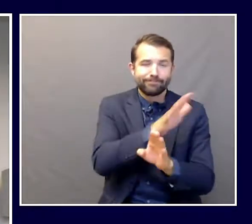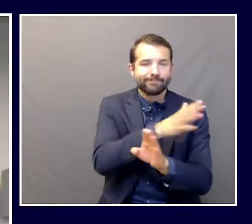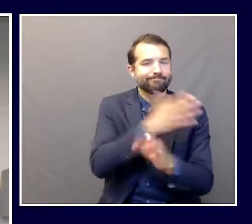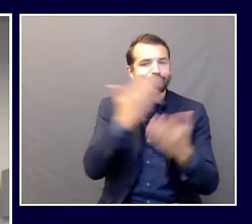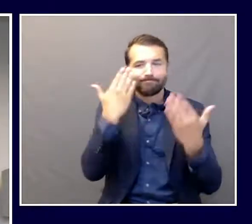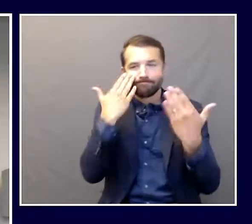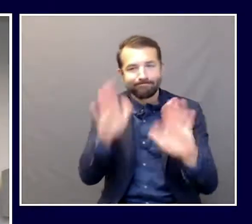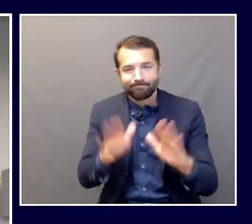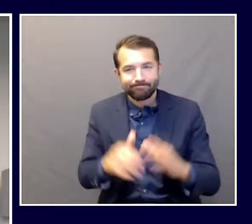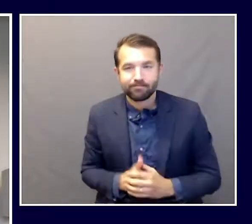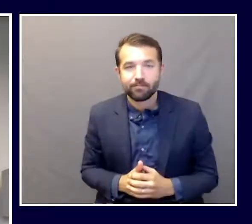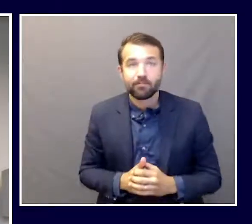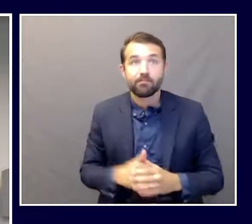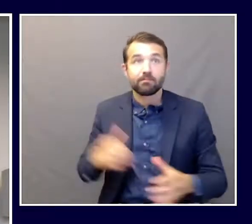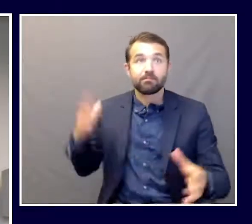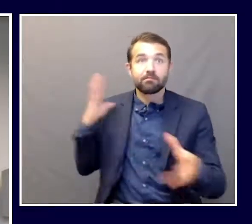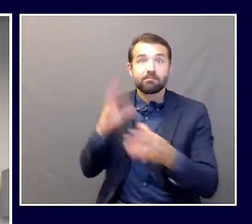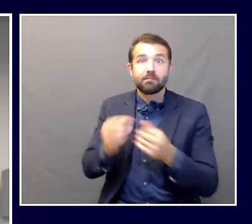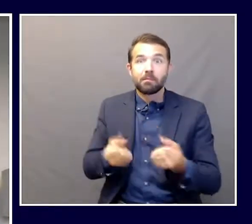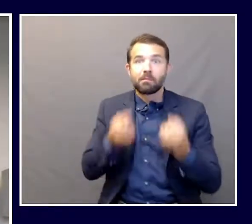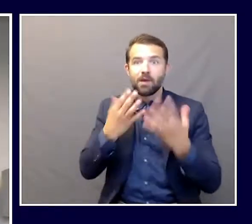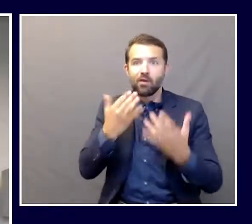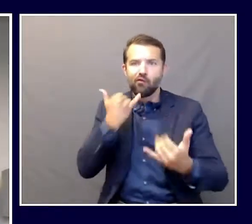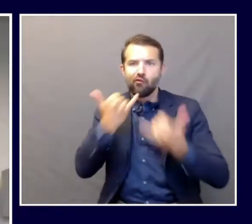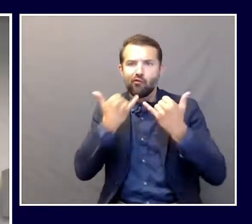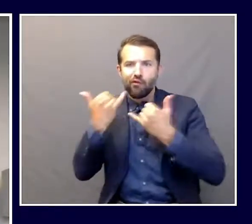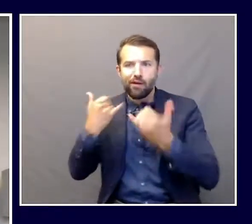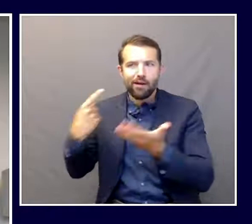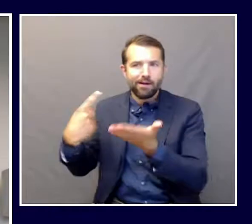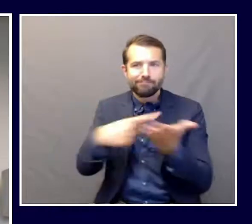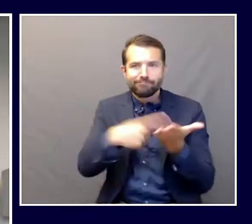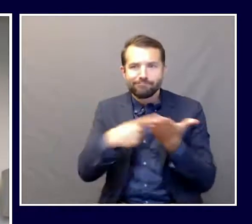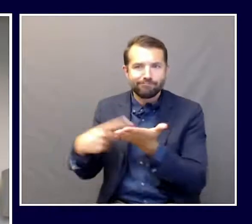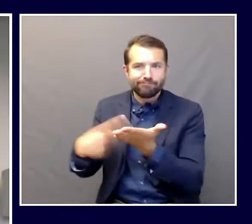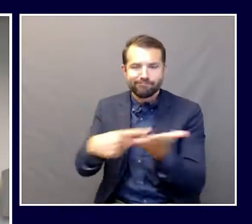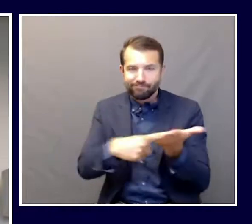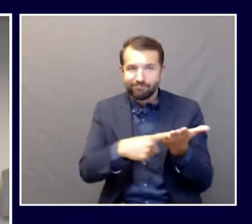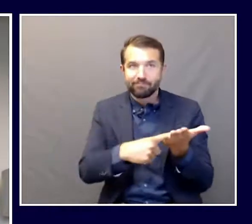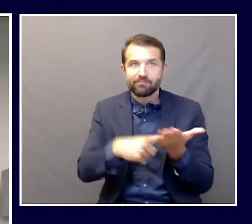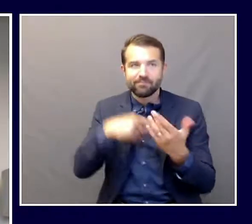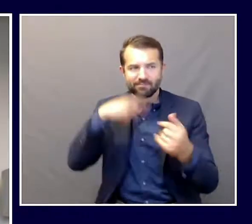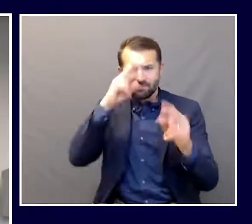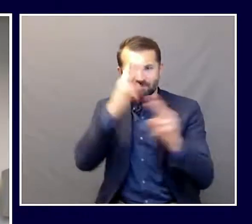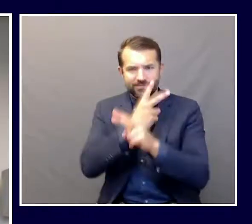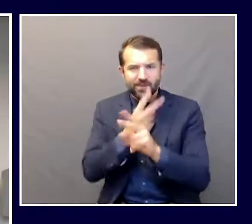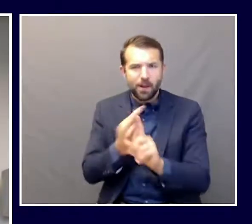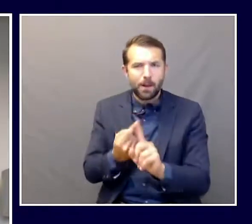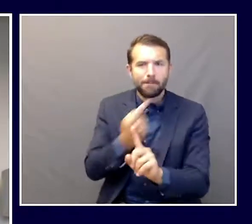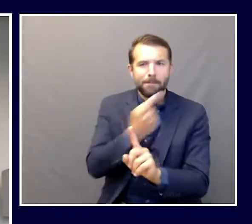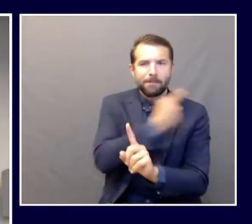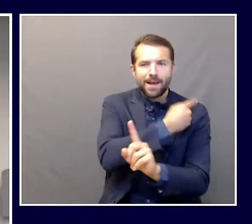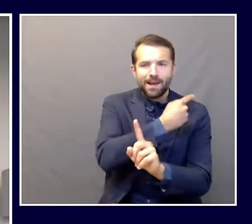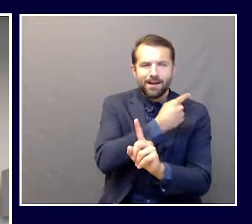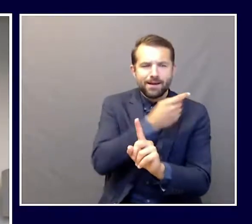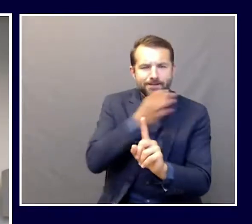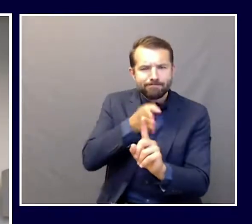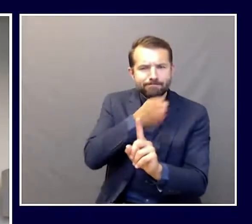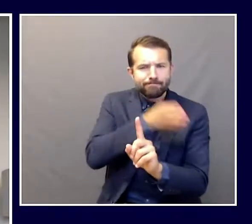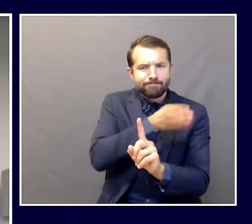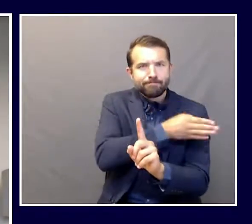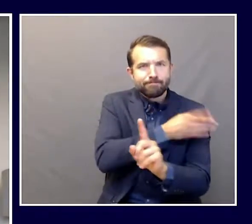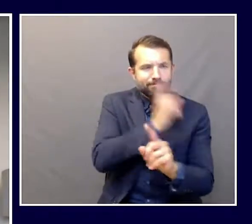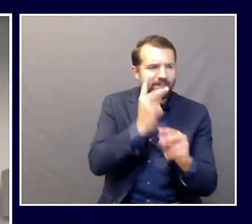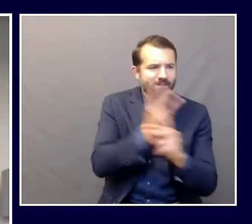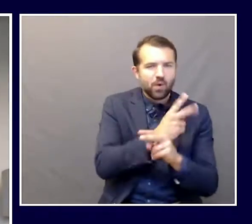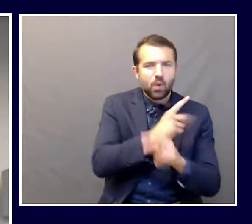data, and going back and figuring these things out now. It's certainly an interesting exercise, but having a degree of